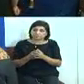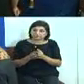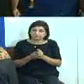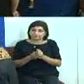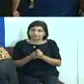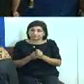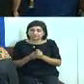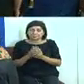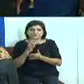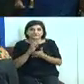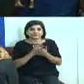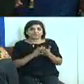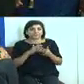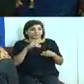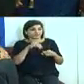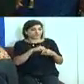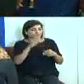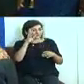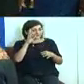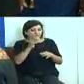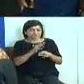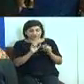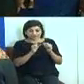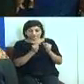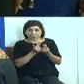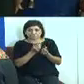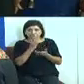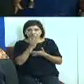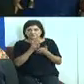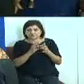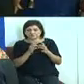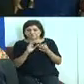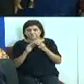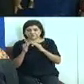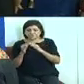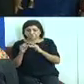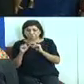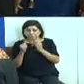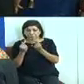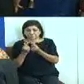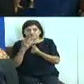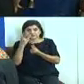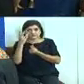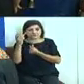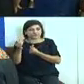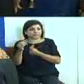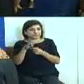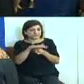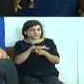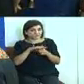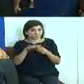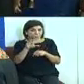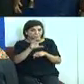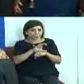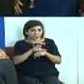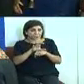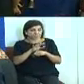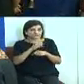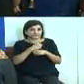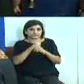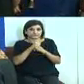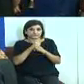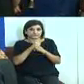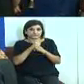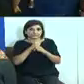As part of our interfaith group and as part of community groups outside of our local church, I make a commitment